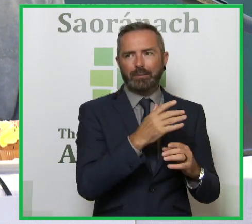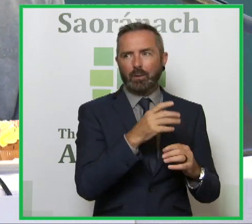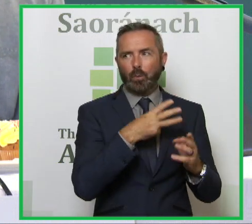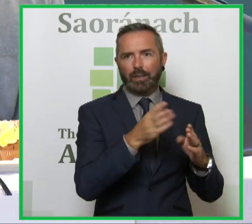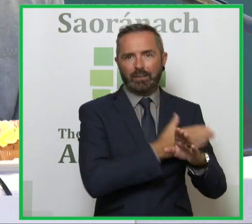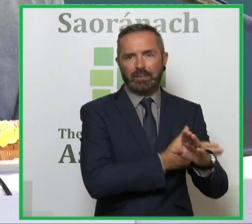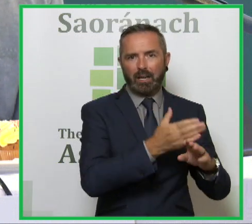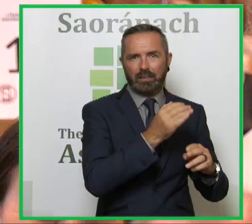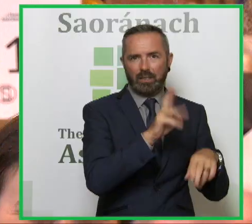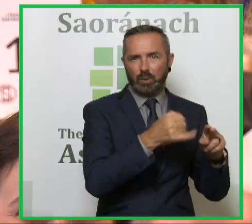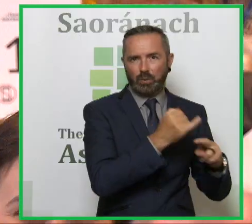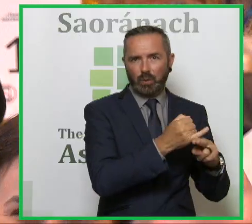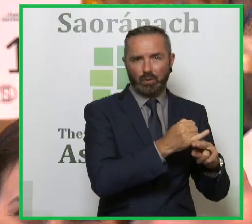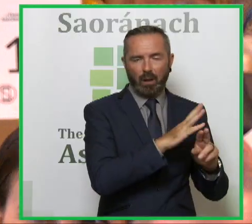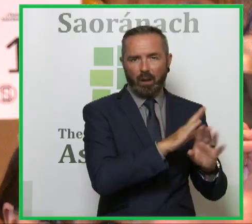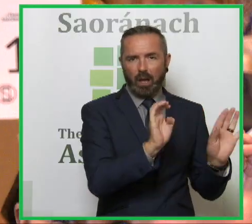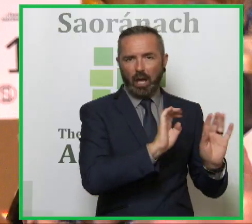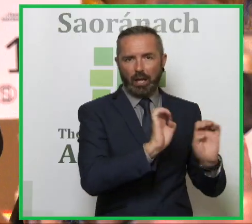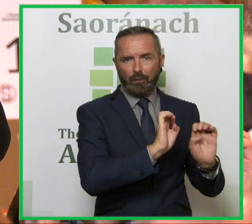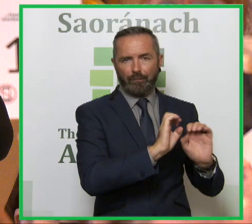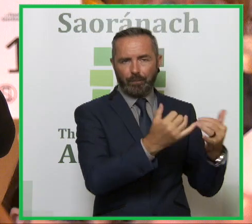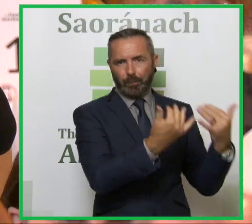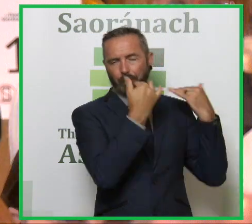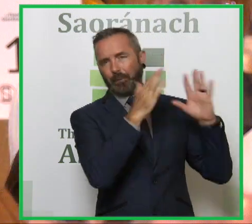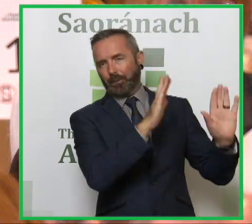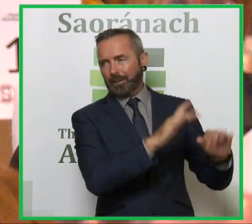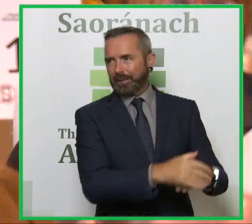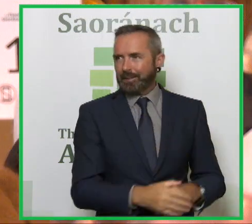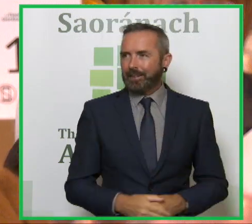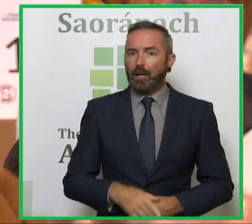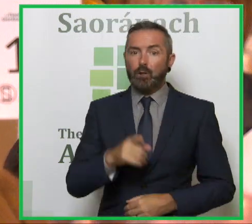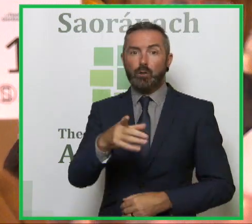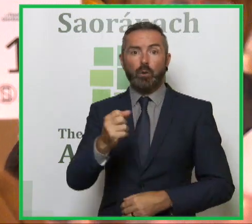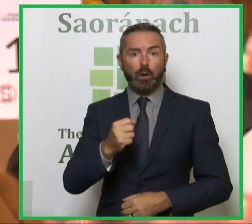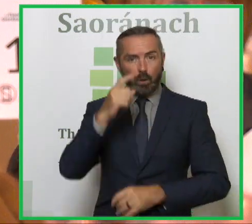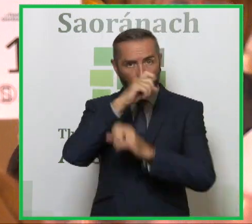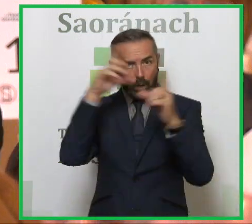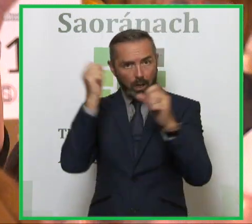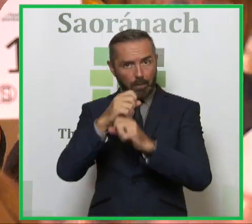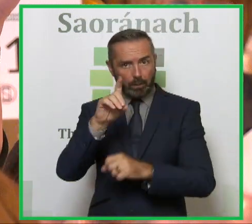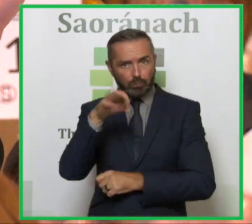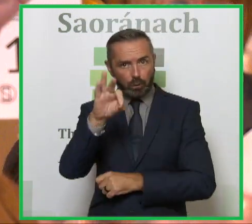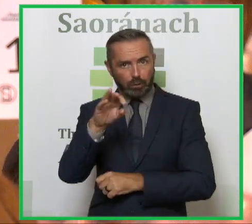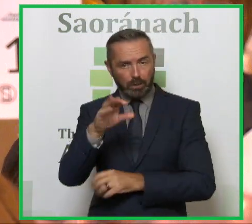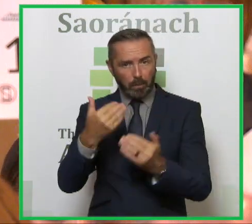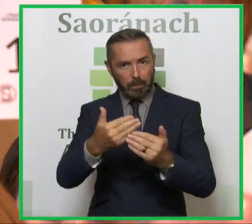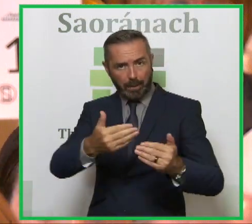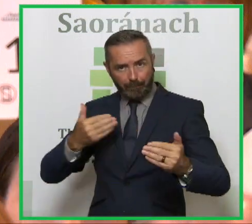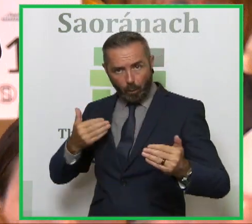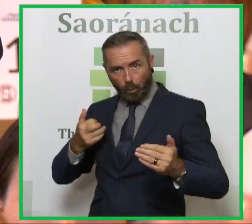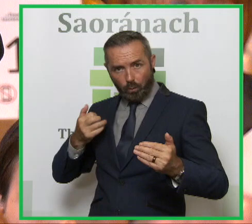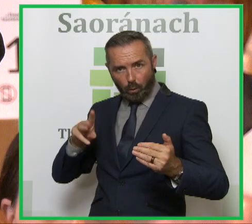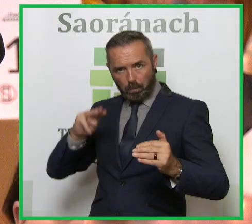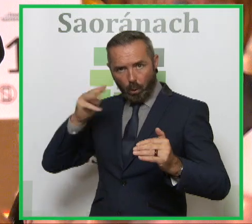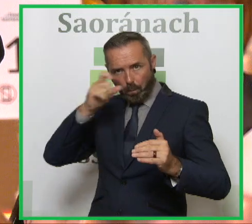school. My final question, did you have an awareness of drugs to the same level prior to doing